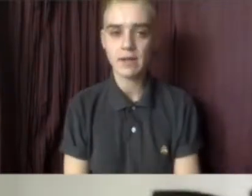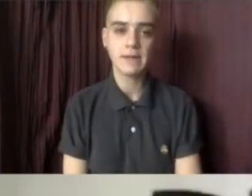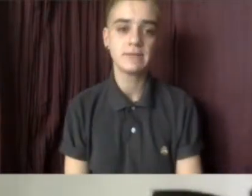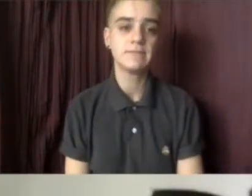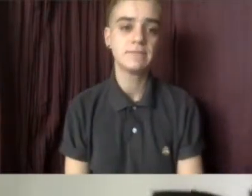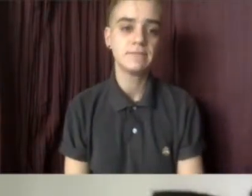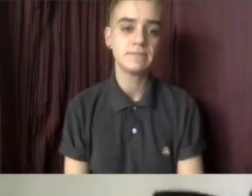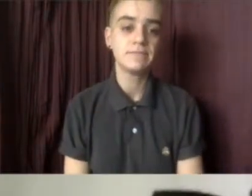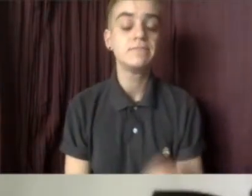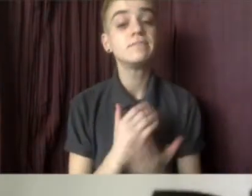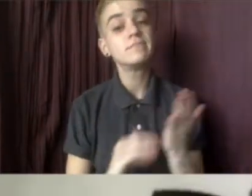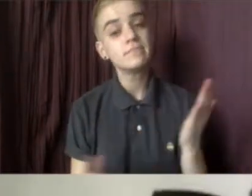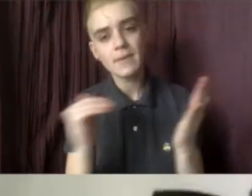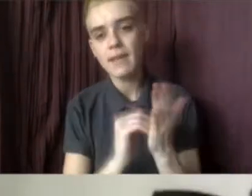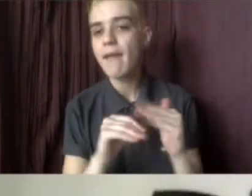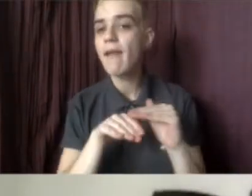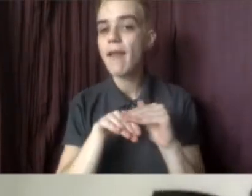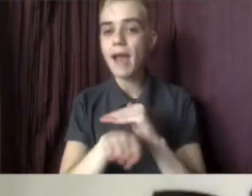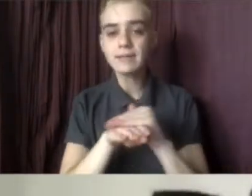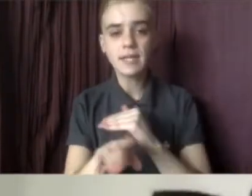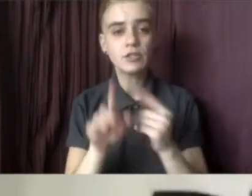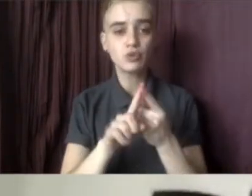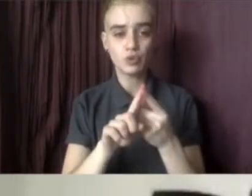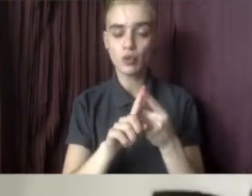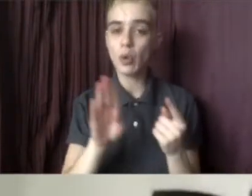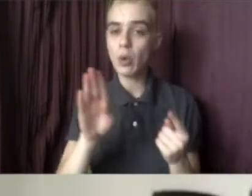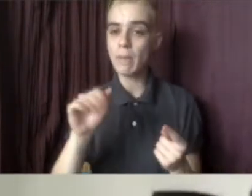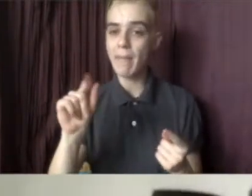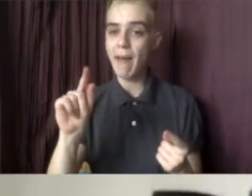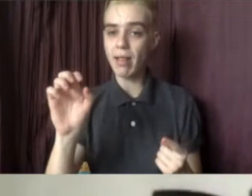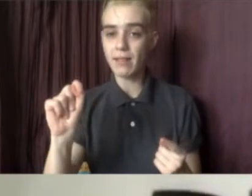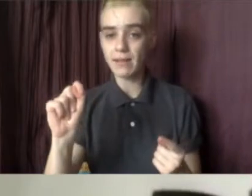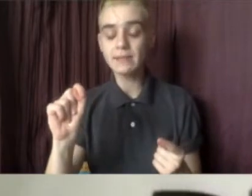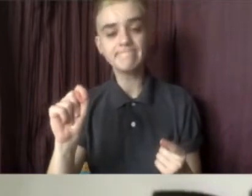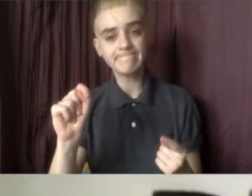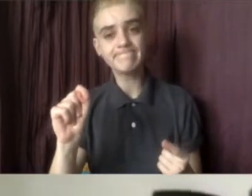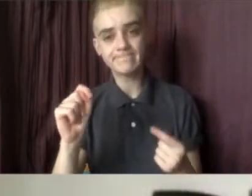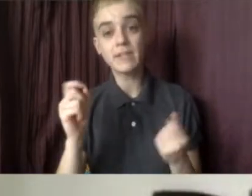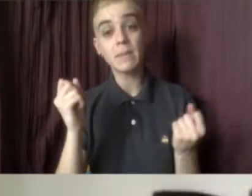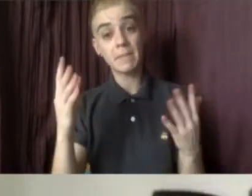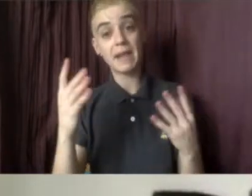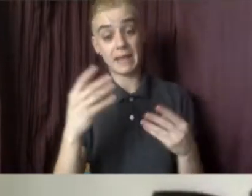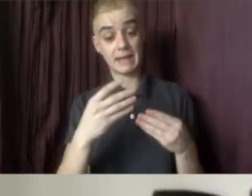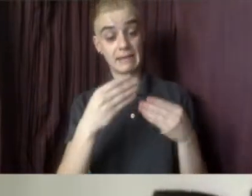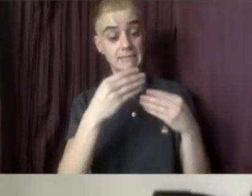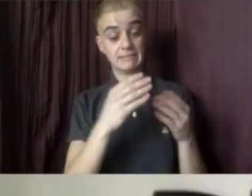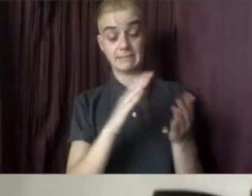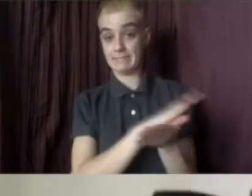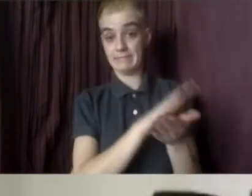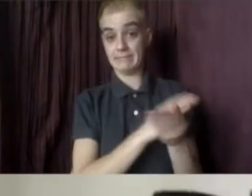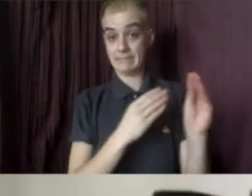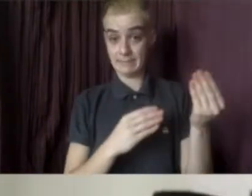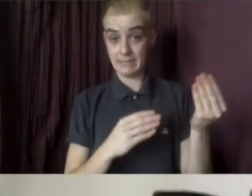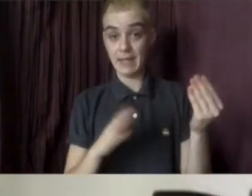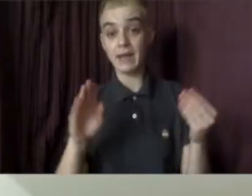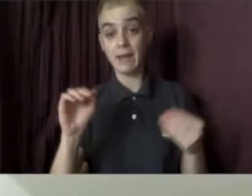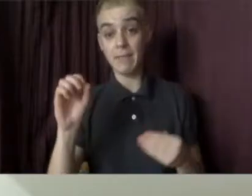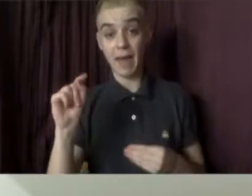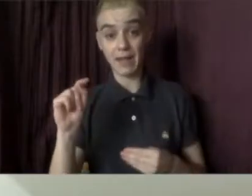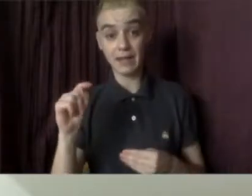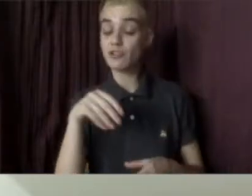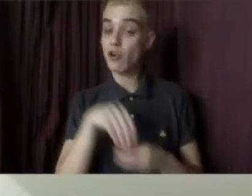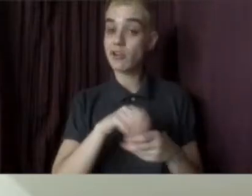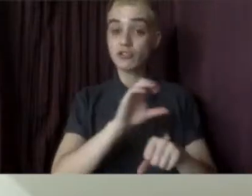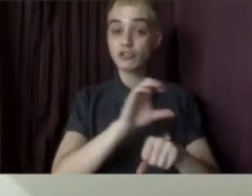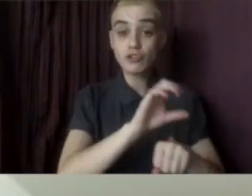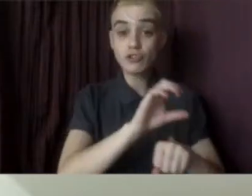of our churches and schools are not accessible. Our schools, 90% of our schools in this country are not accessible for our children with disabilities. They can't go to